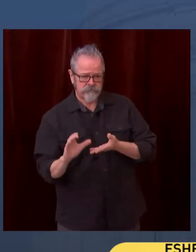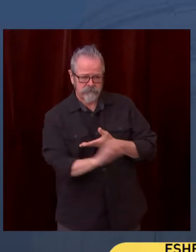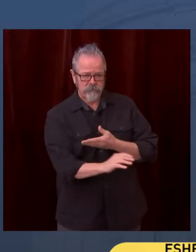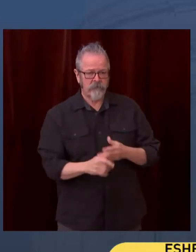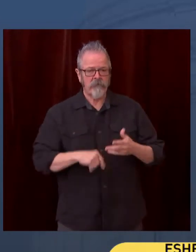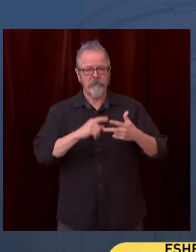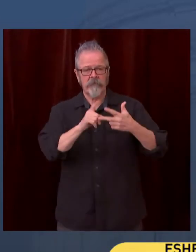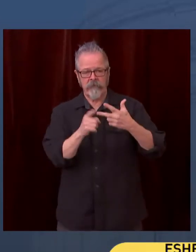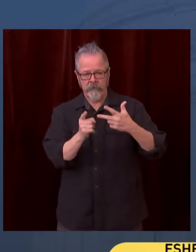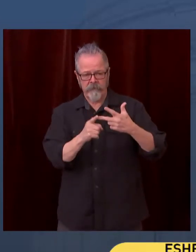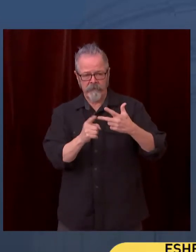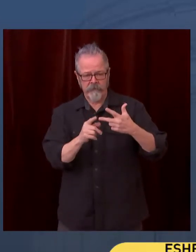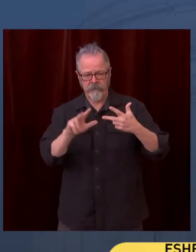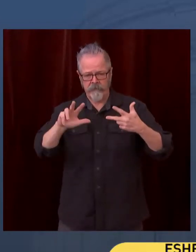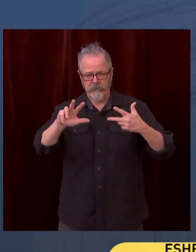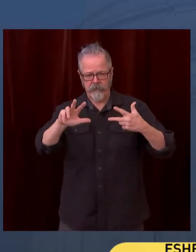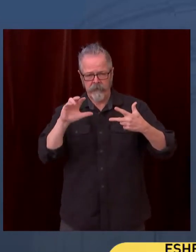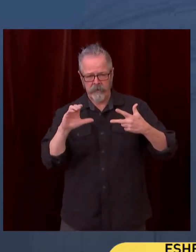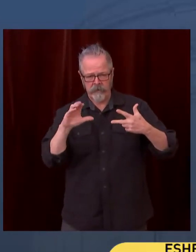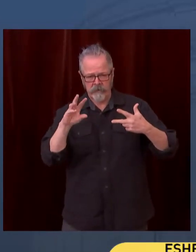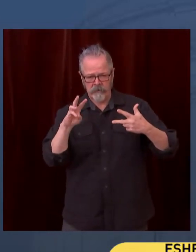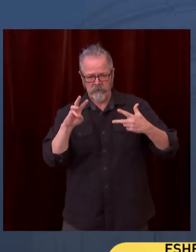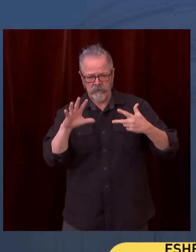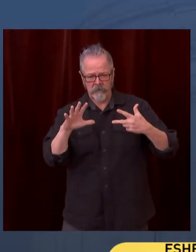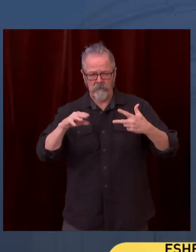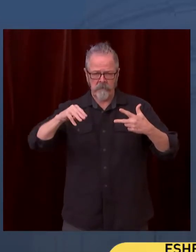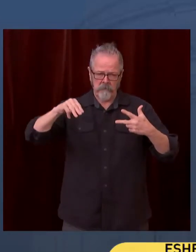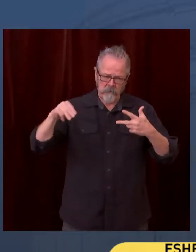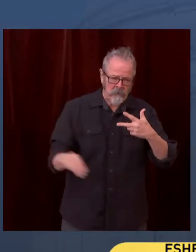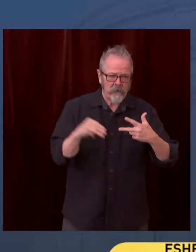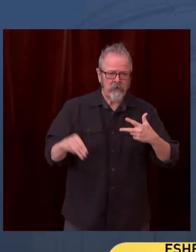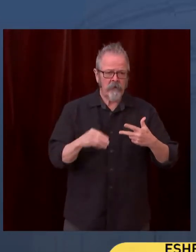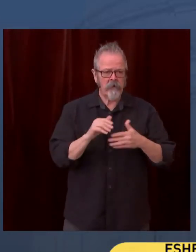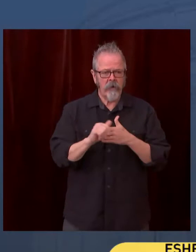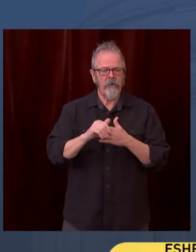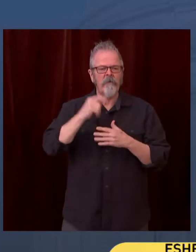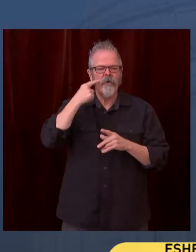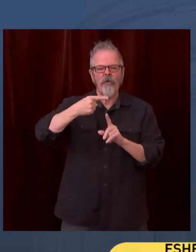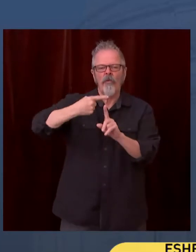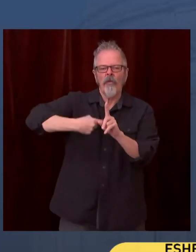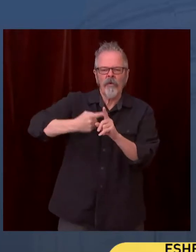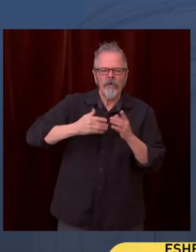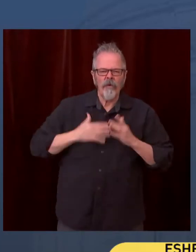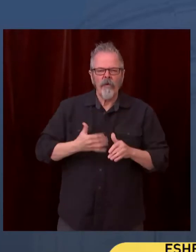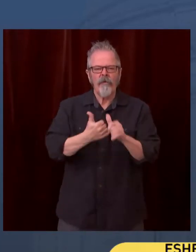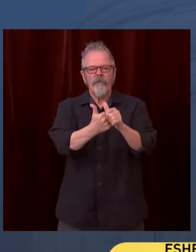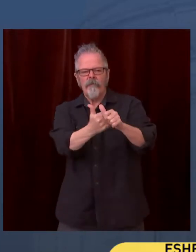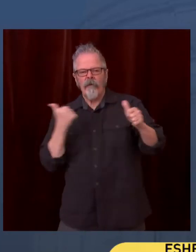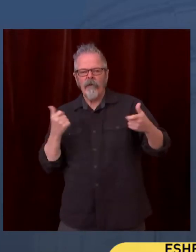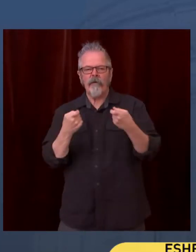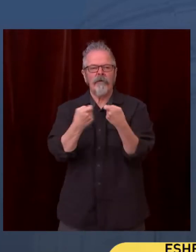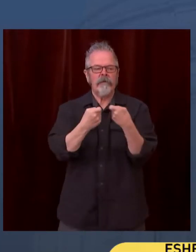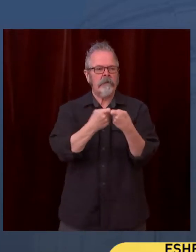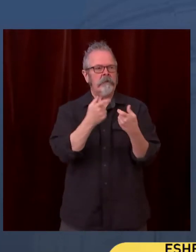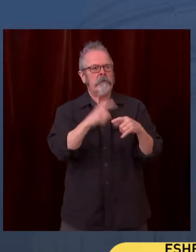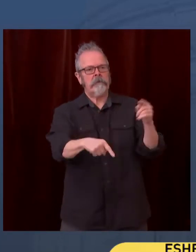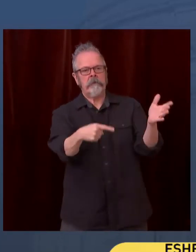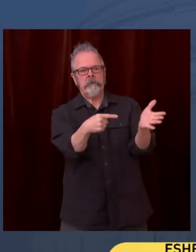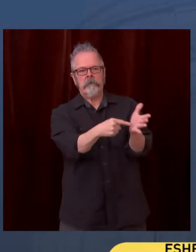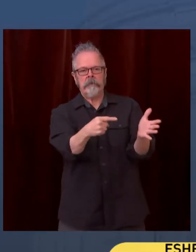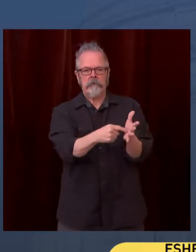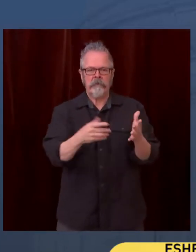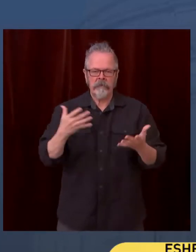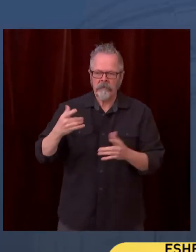emergency eviction, rental, and utility assistance. This helps families to avoid homelessness. It